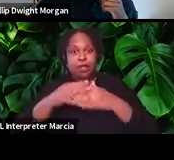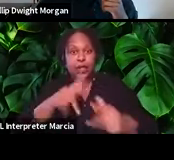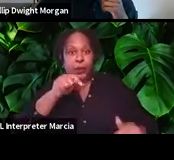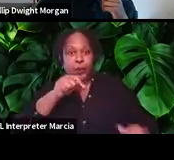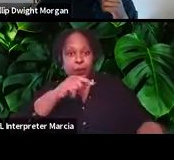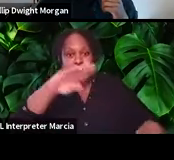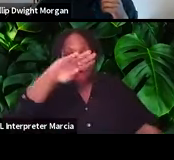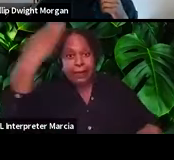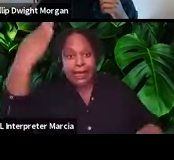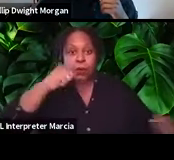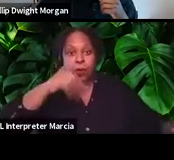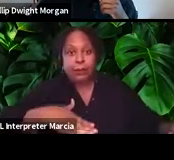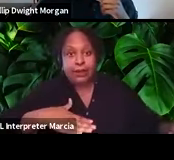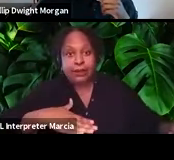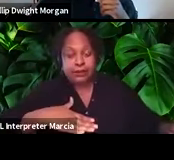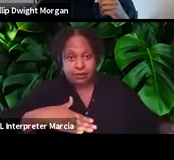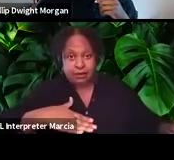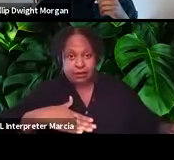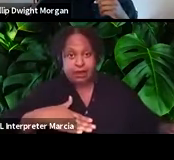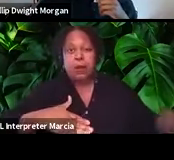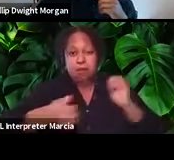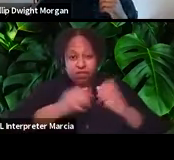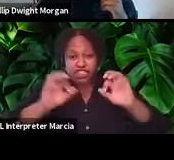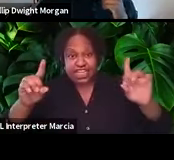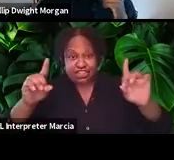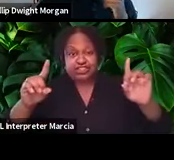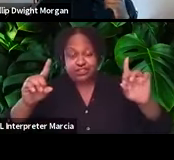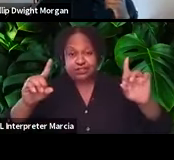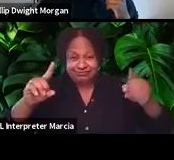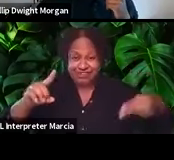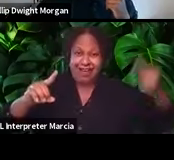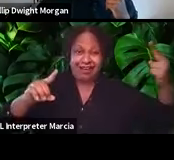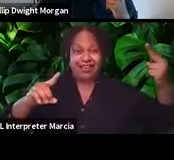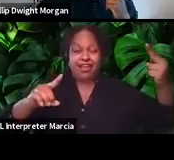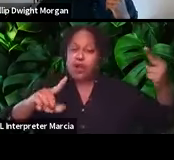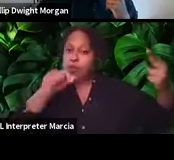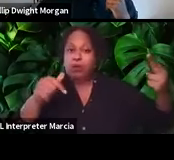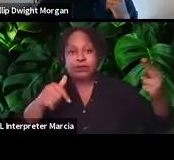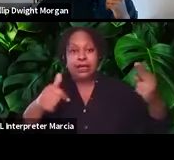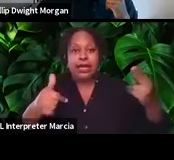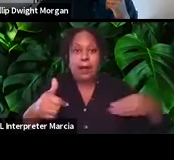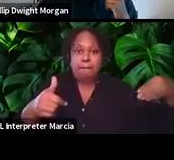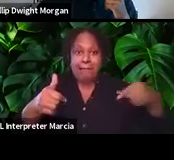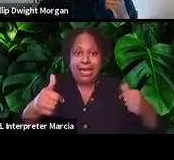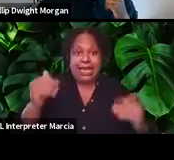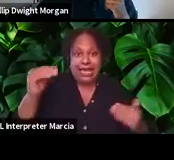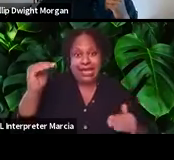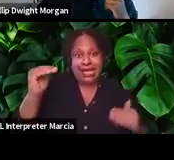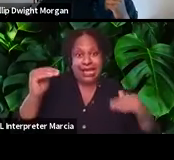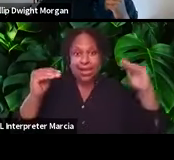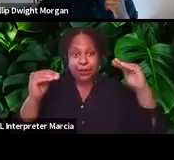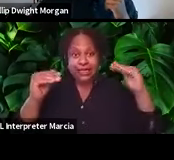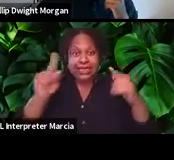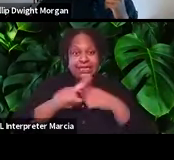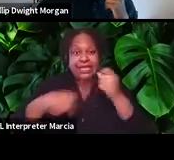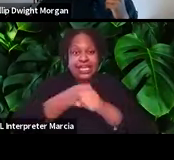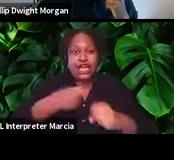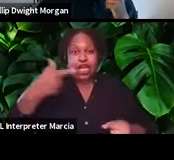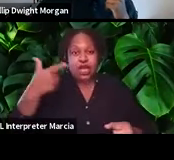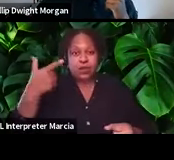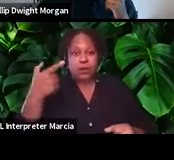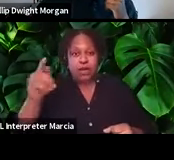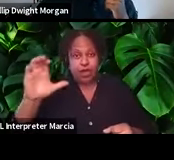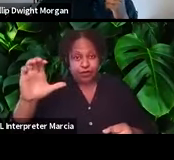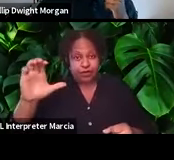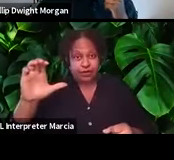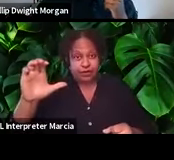woman. And we won't receive pay equity until 2100. What's that got to say?